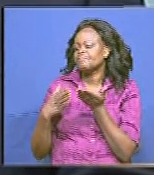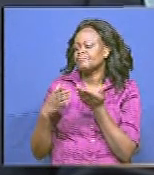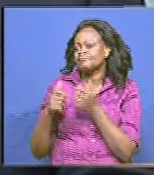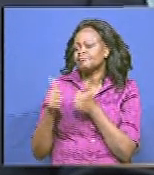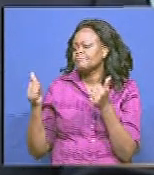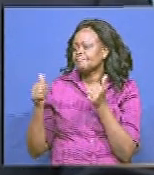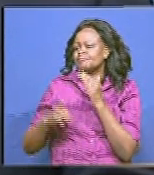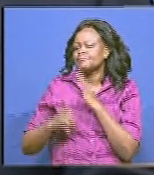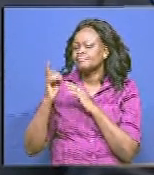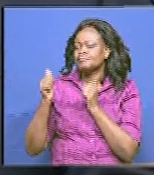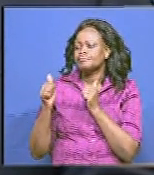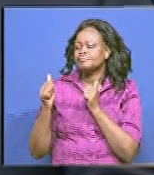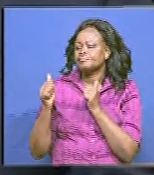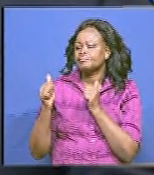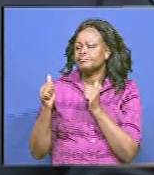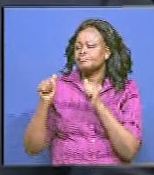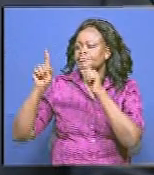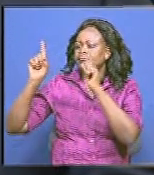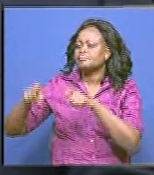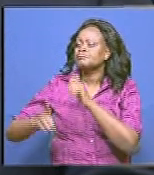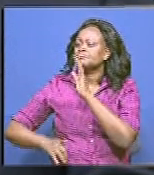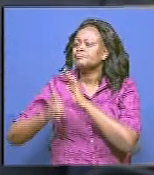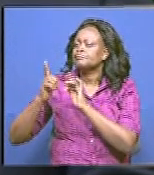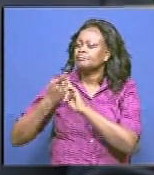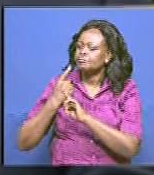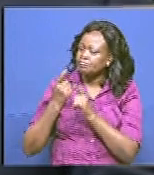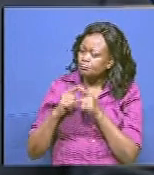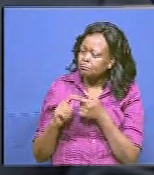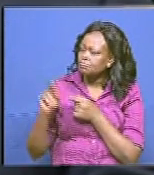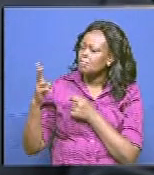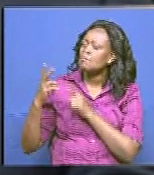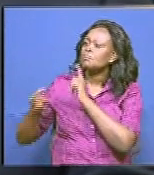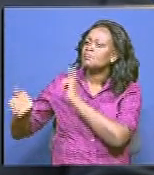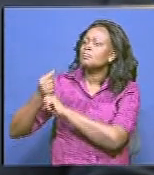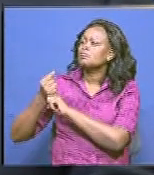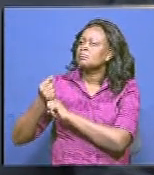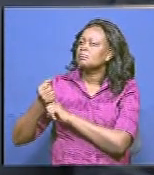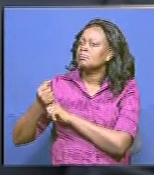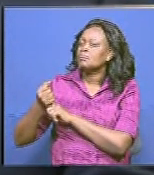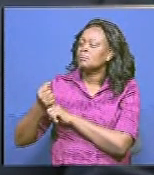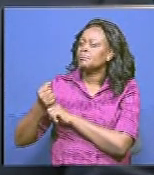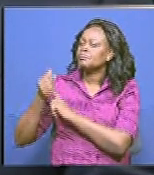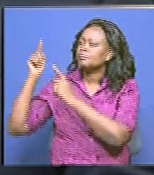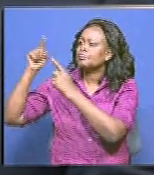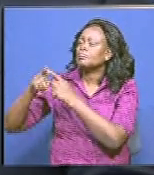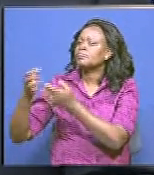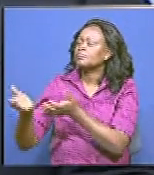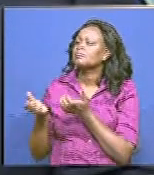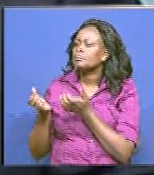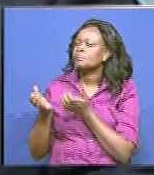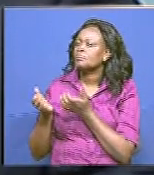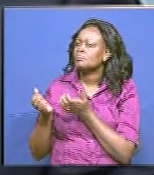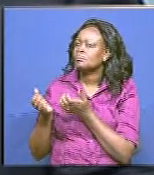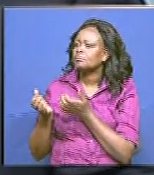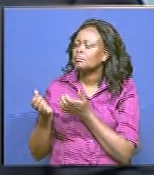developed. They have to be developed first for us to be able to achieve the targets that we require. Mm-hmm. So on